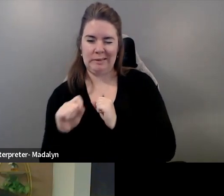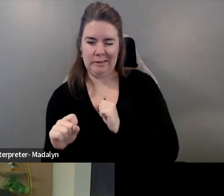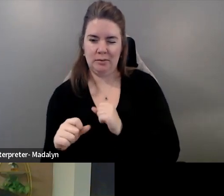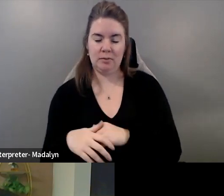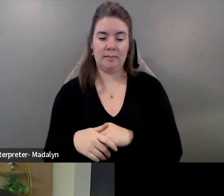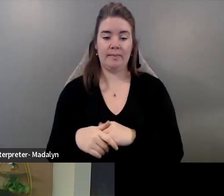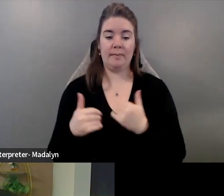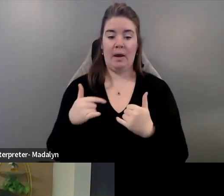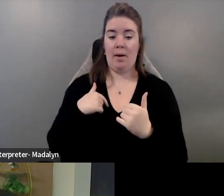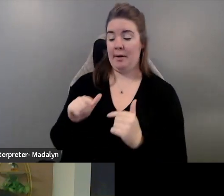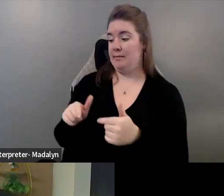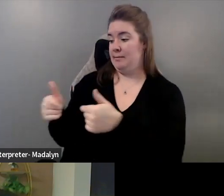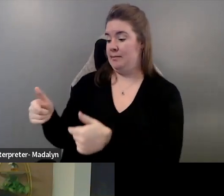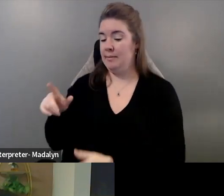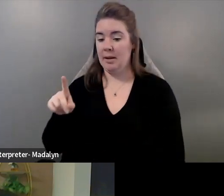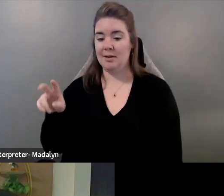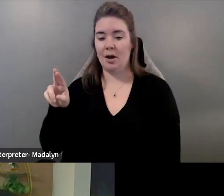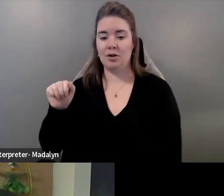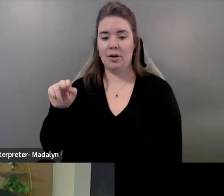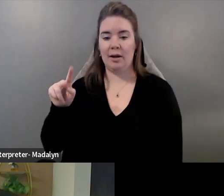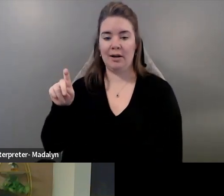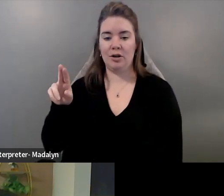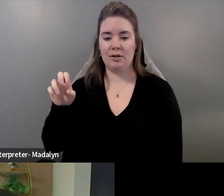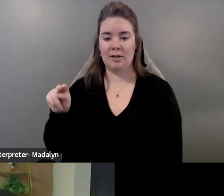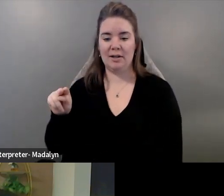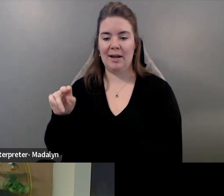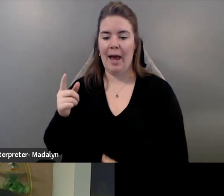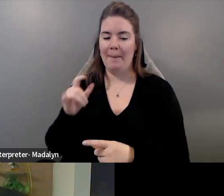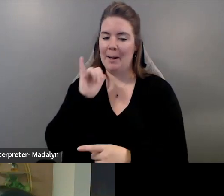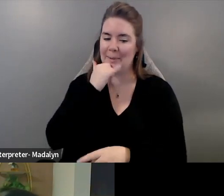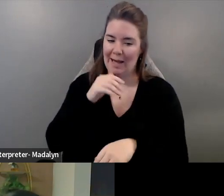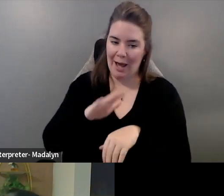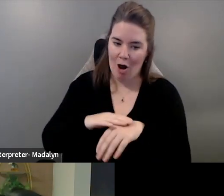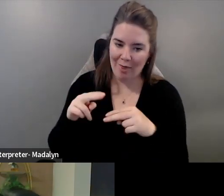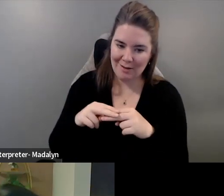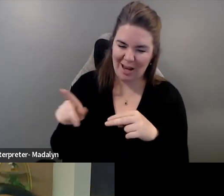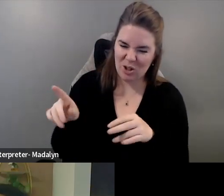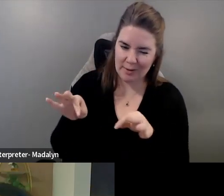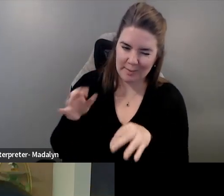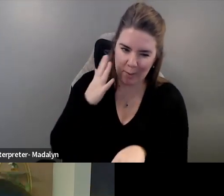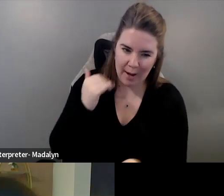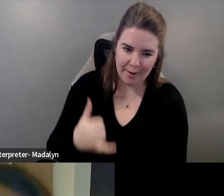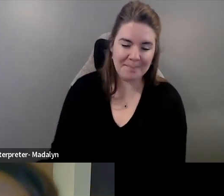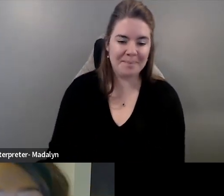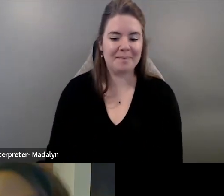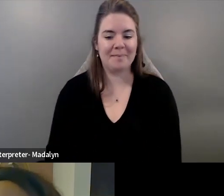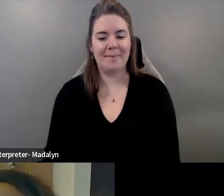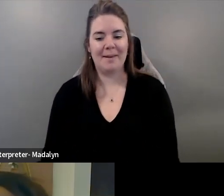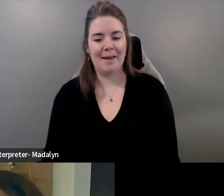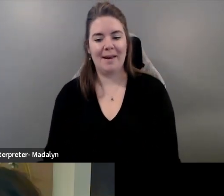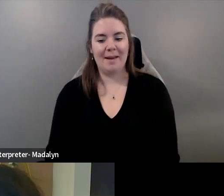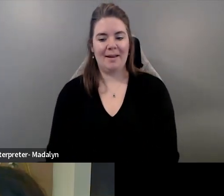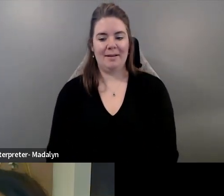Dr. Anderson because there's kind of a mistake on this slide, and she will explain why. Well, Tyler, and that's because you had to get this